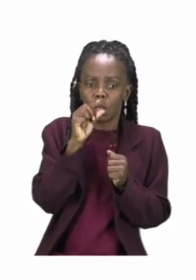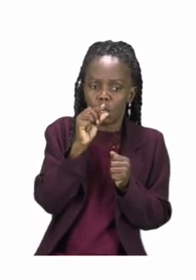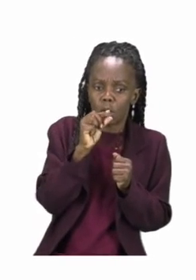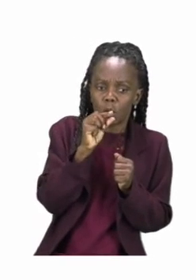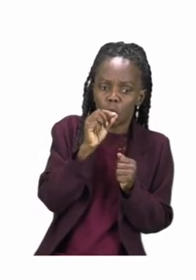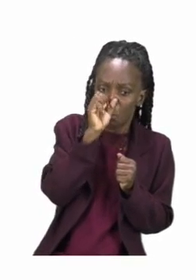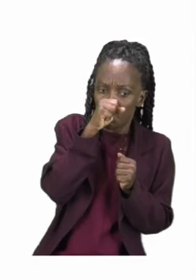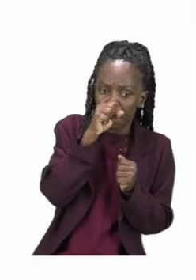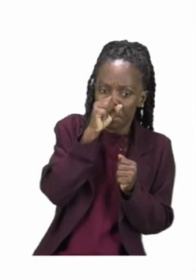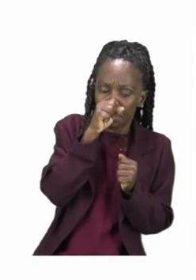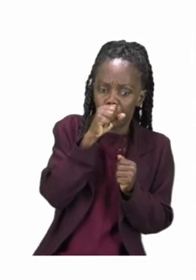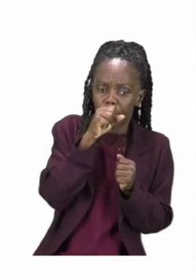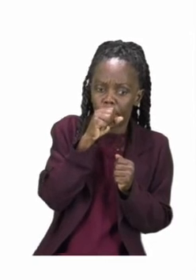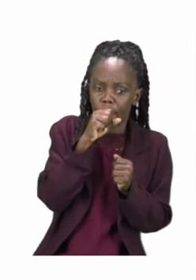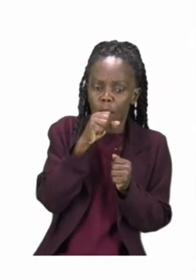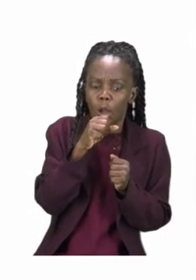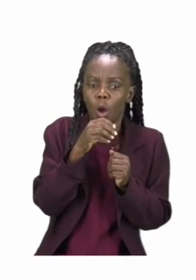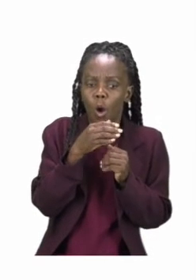the hairs of my